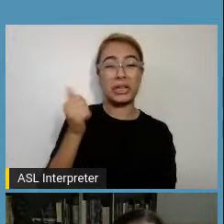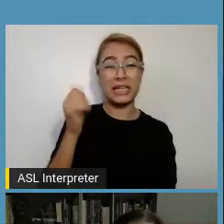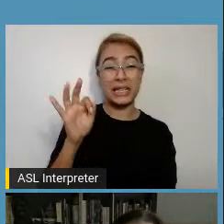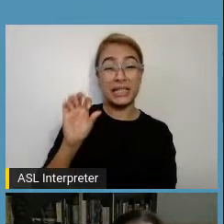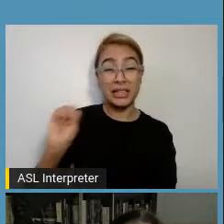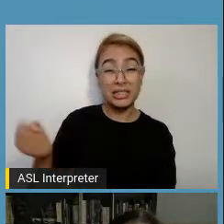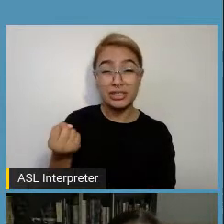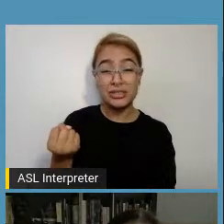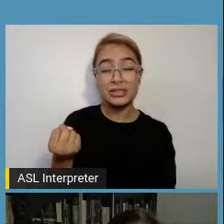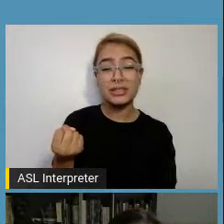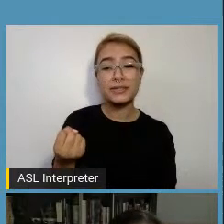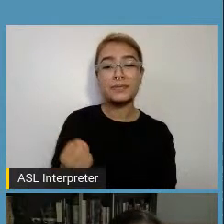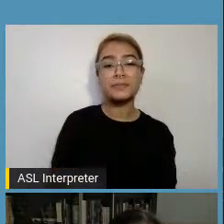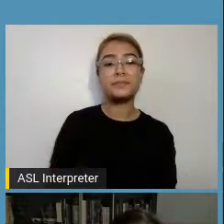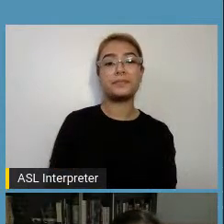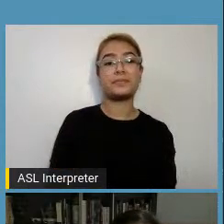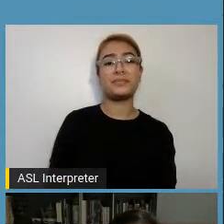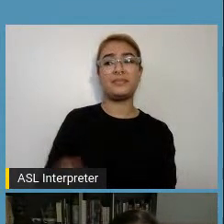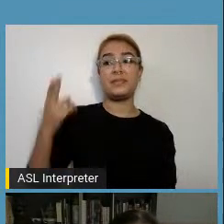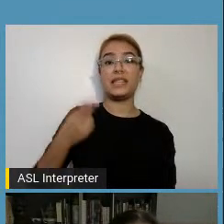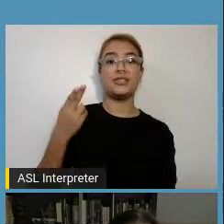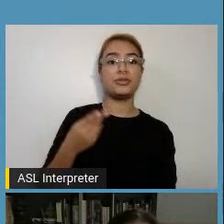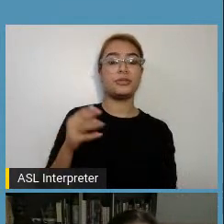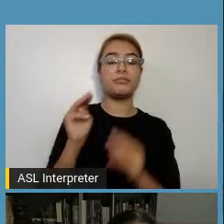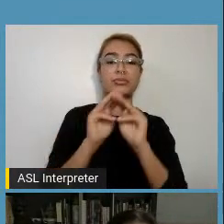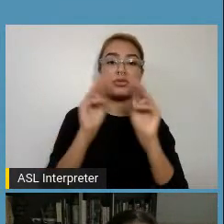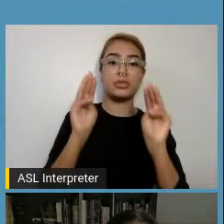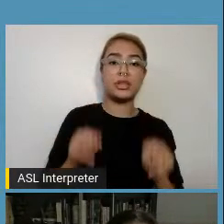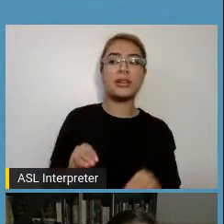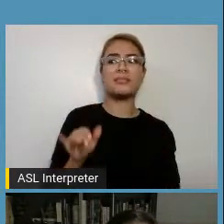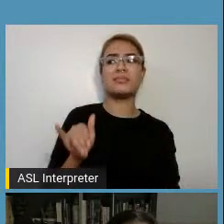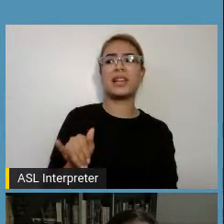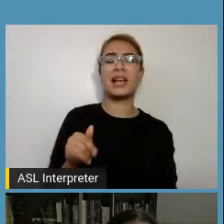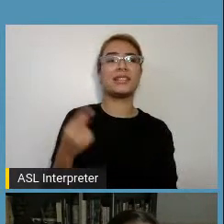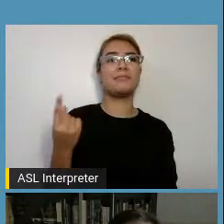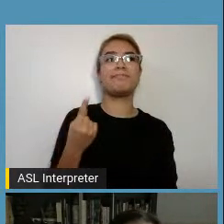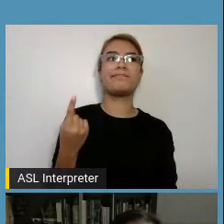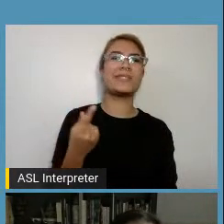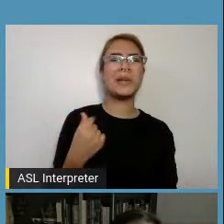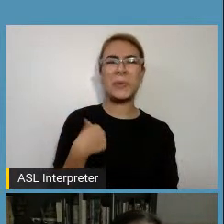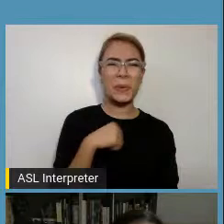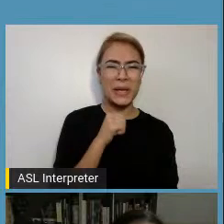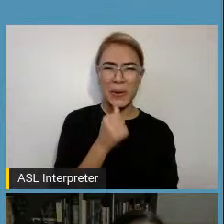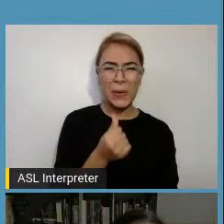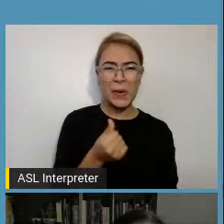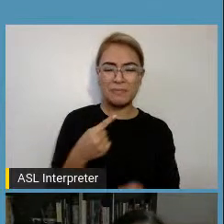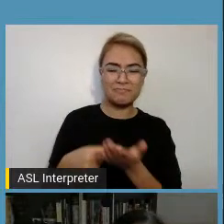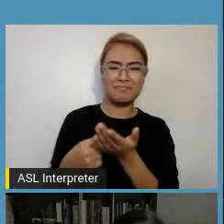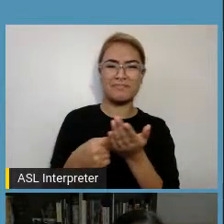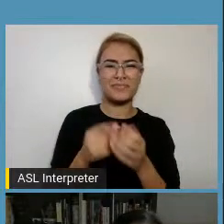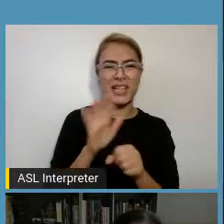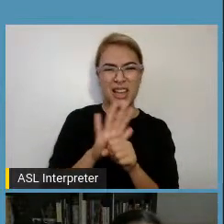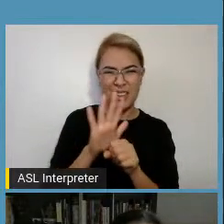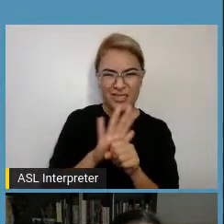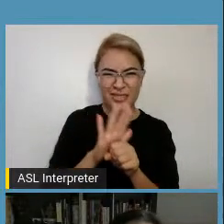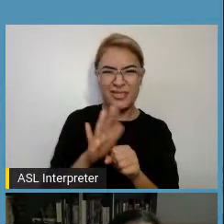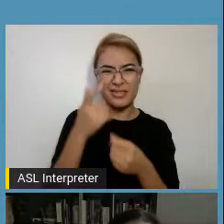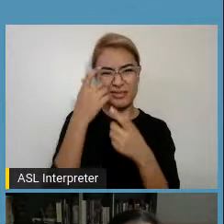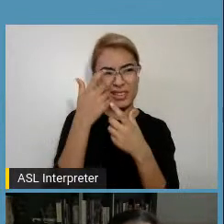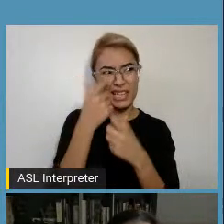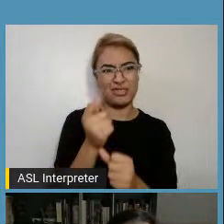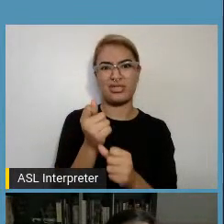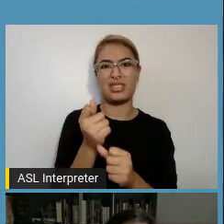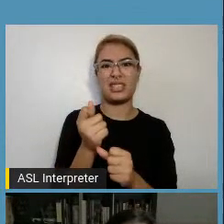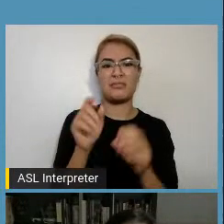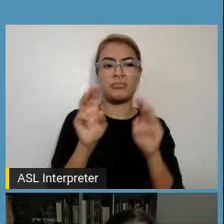started. The history of museums, I think, is something that we just don't talk about often enough, and it's so interesting to think about.